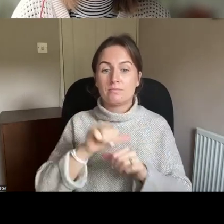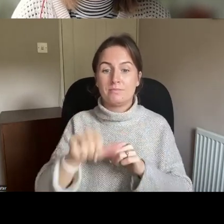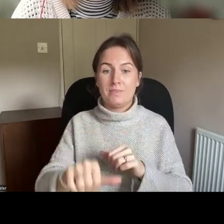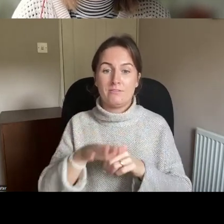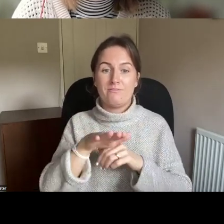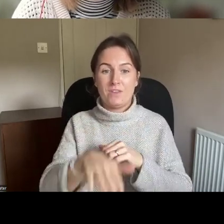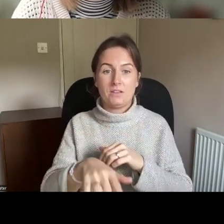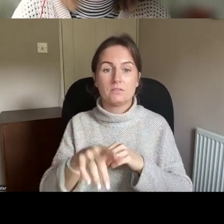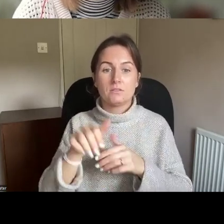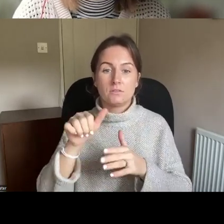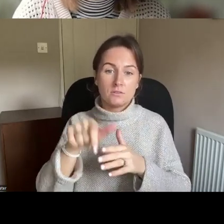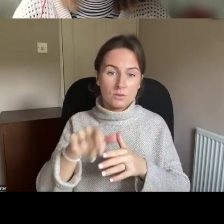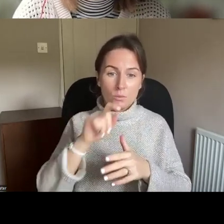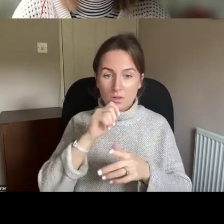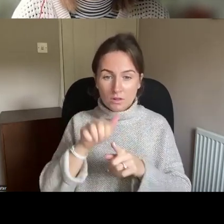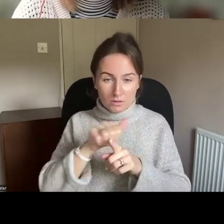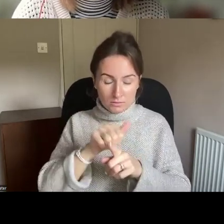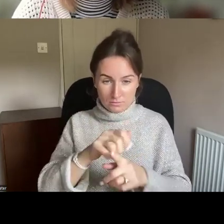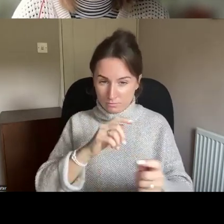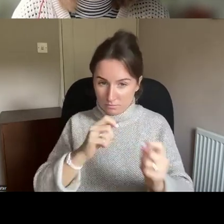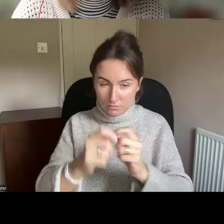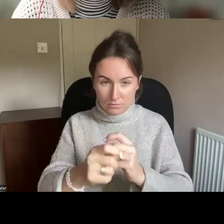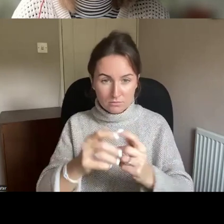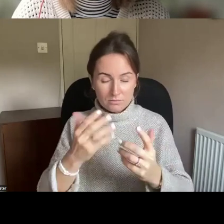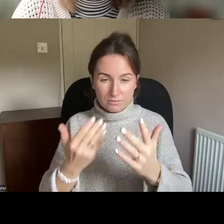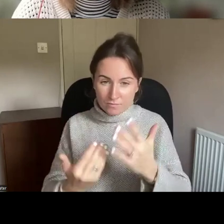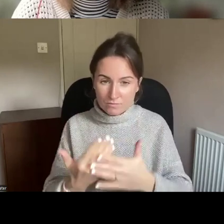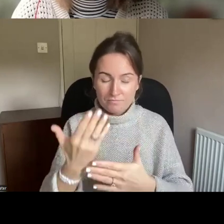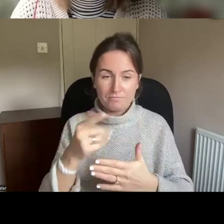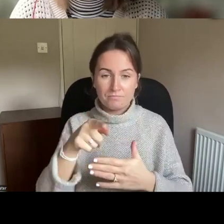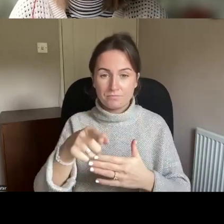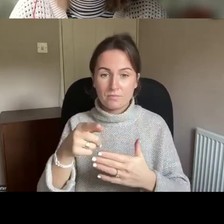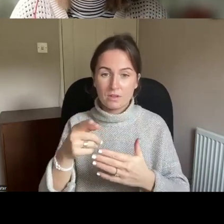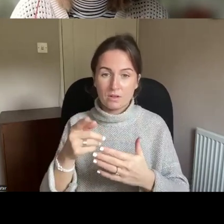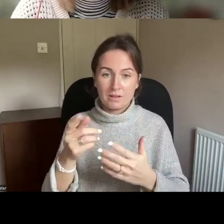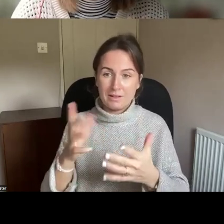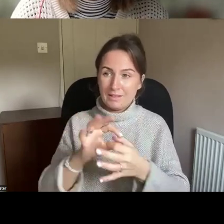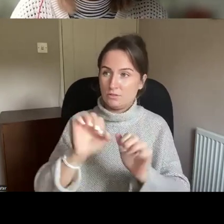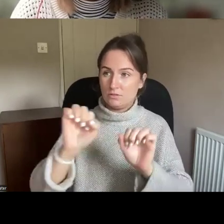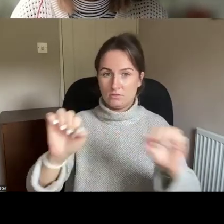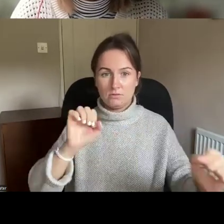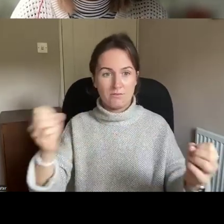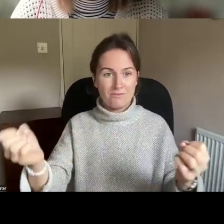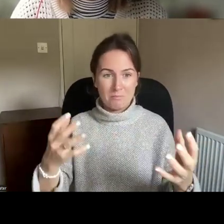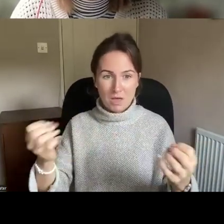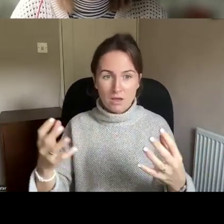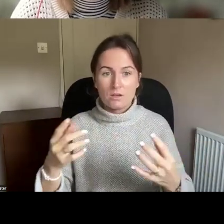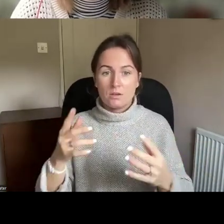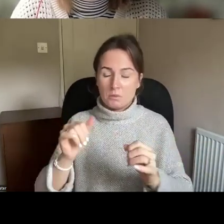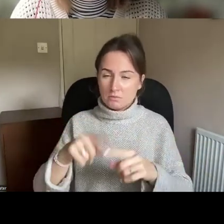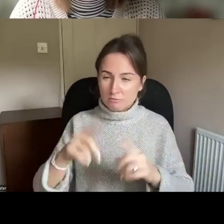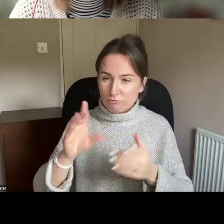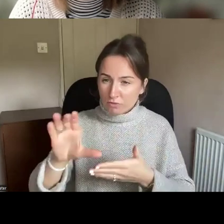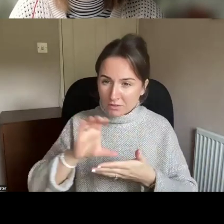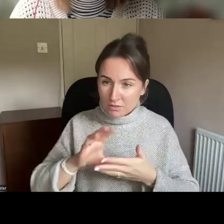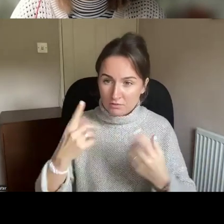evolve and change and develop the Explorer in line with use feedback and external factors. So if there's different funding available that we want to